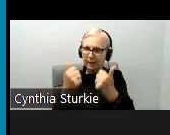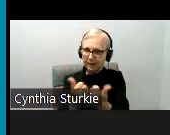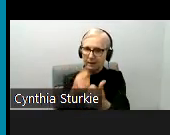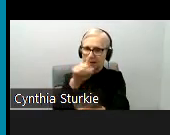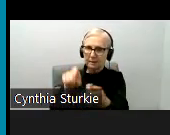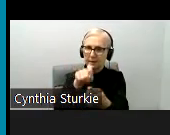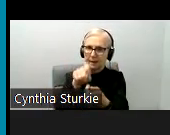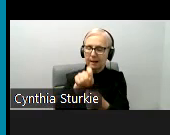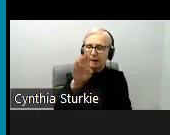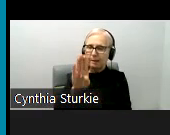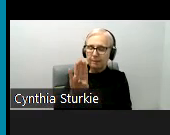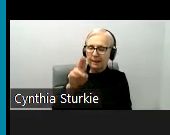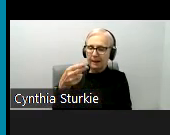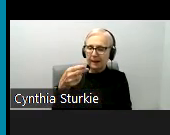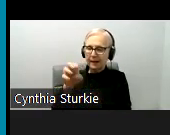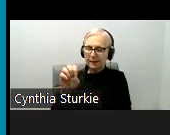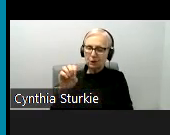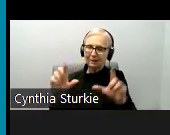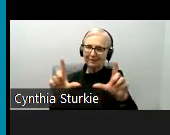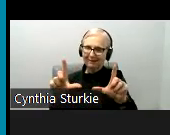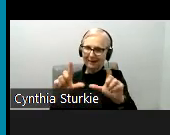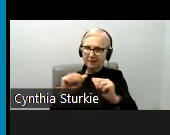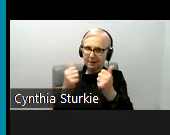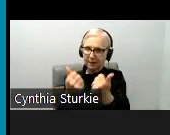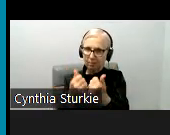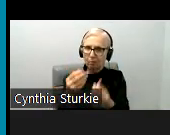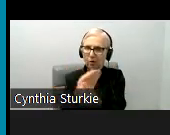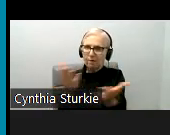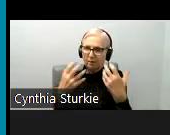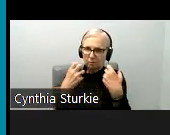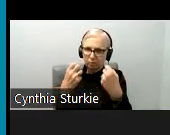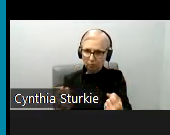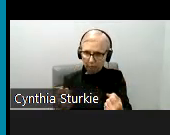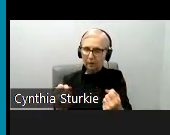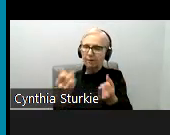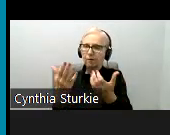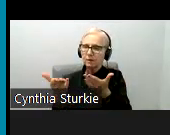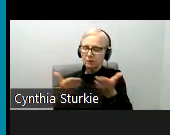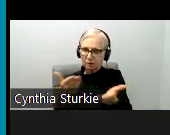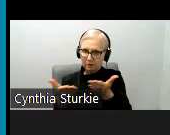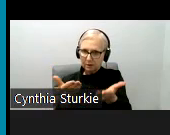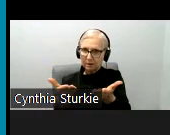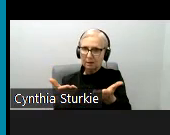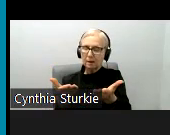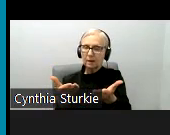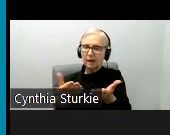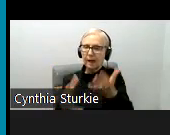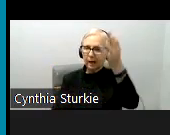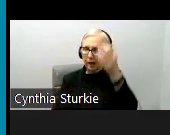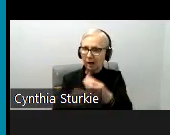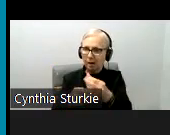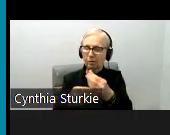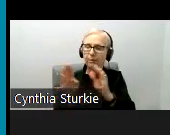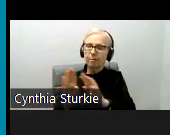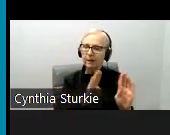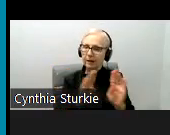a BHA licensed agency providing recovery support services. Comprehensive community behavioral